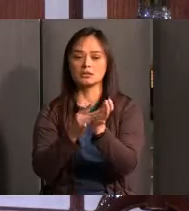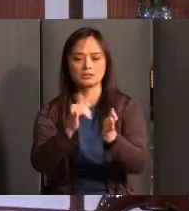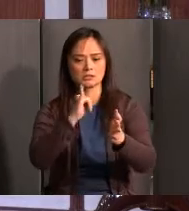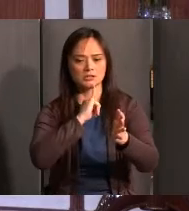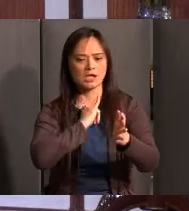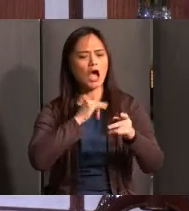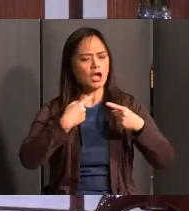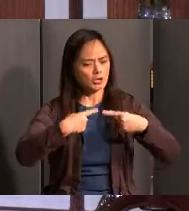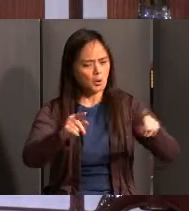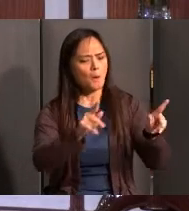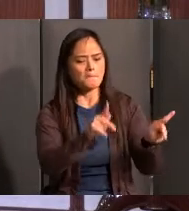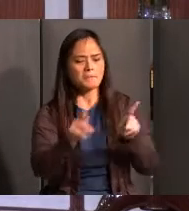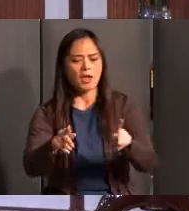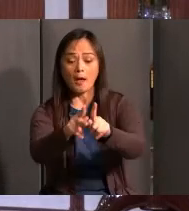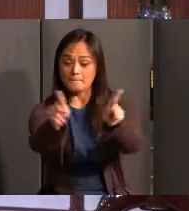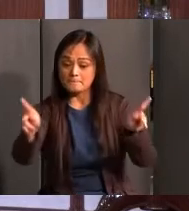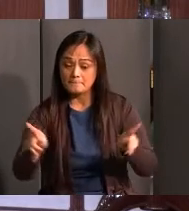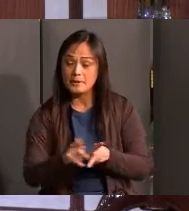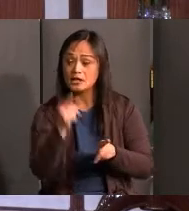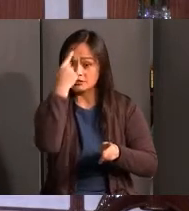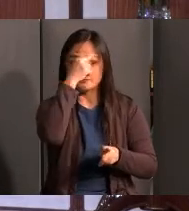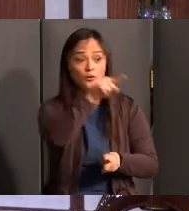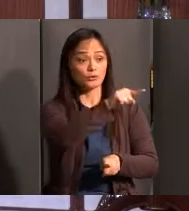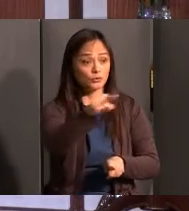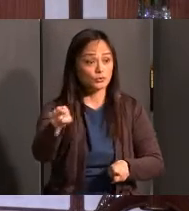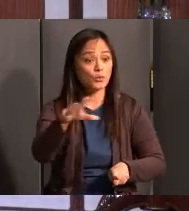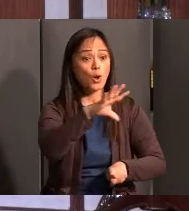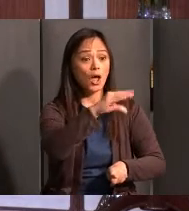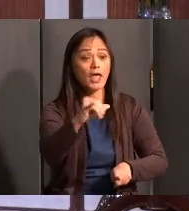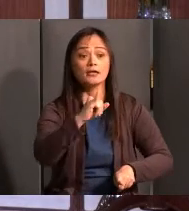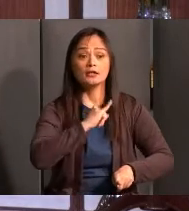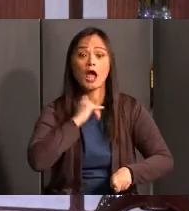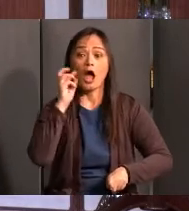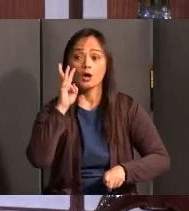and prepare a place for you, I will come again.